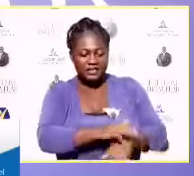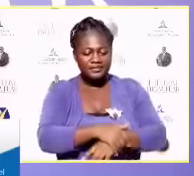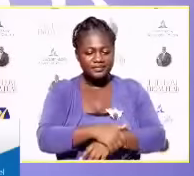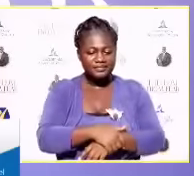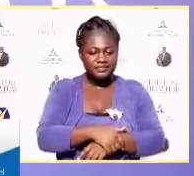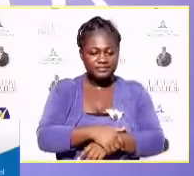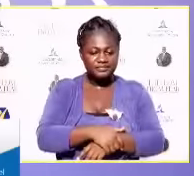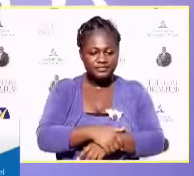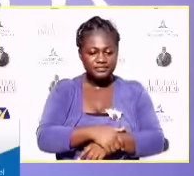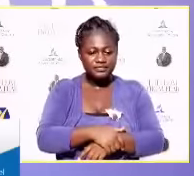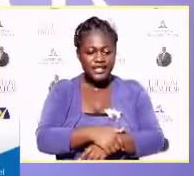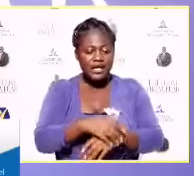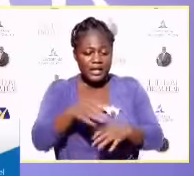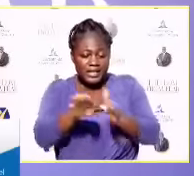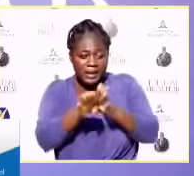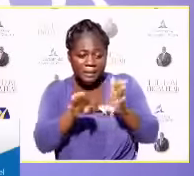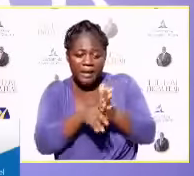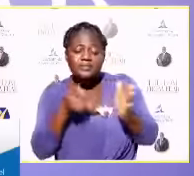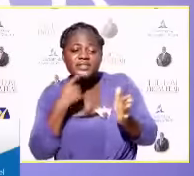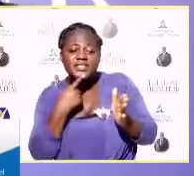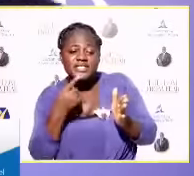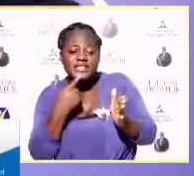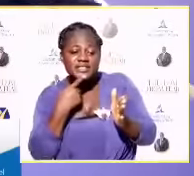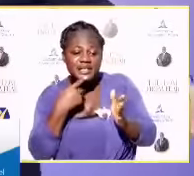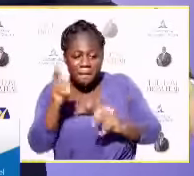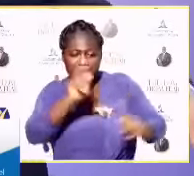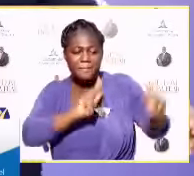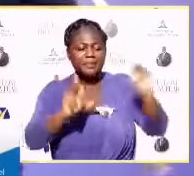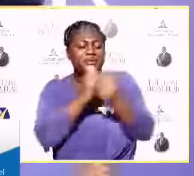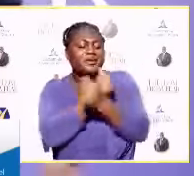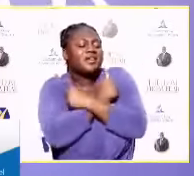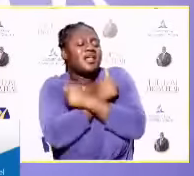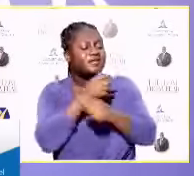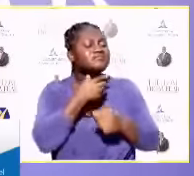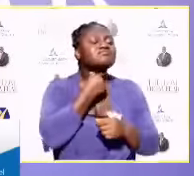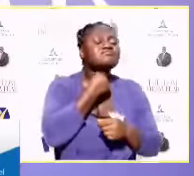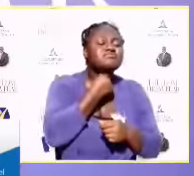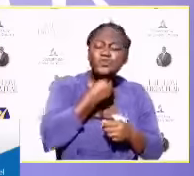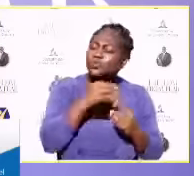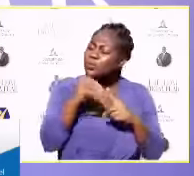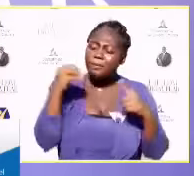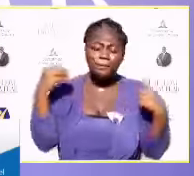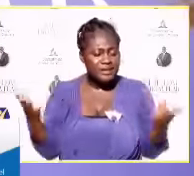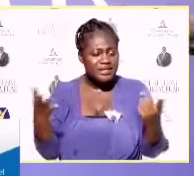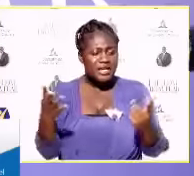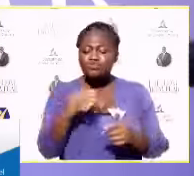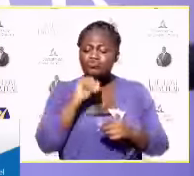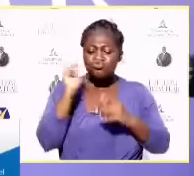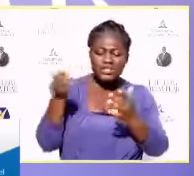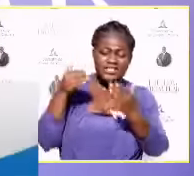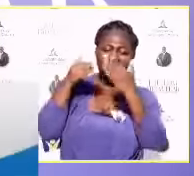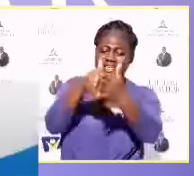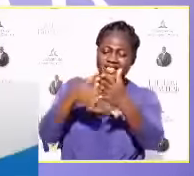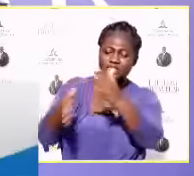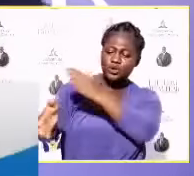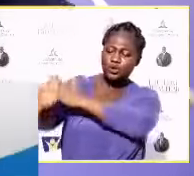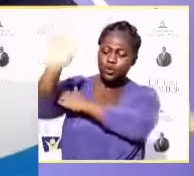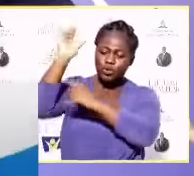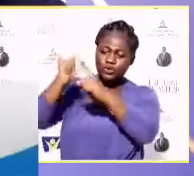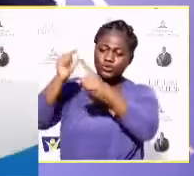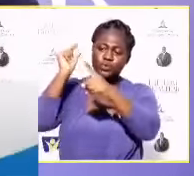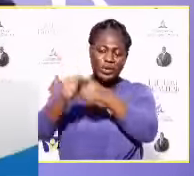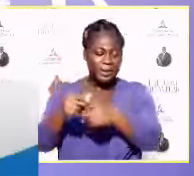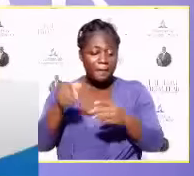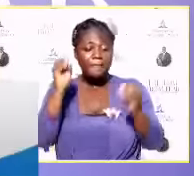What did we read in the Bible? People are lovers of pleasure more than lovers of God. Those people are